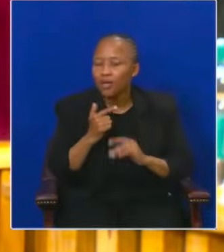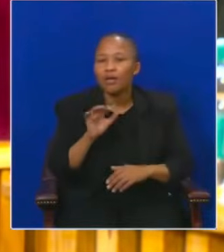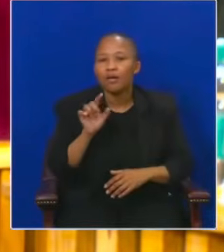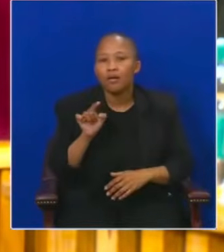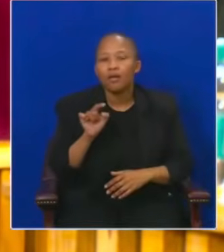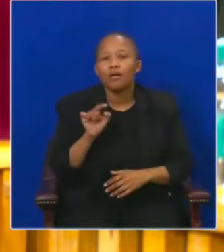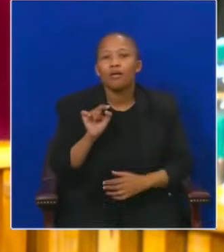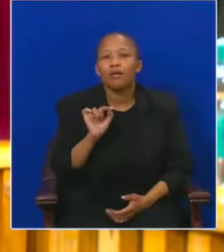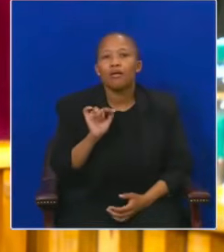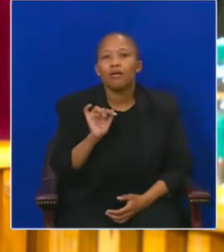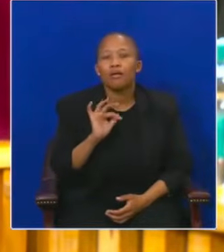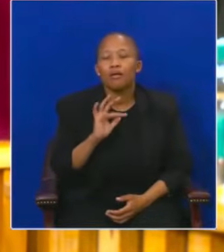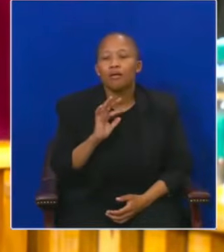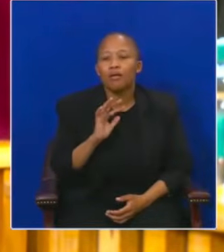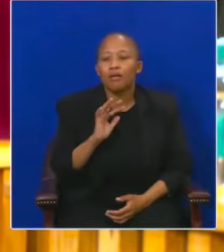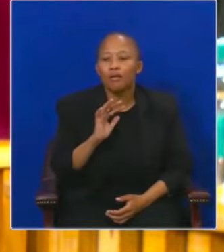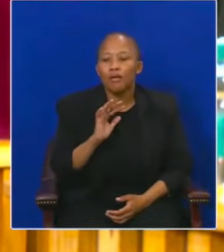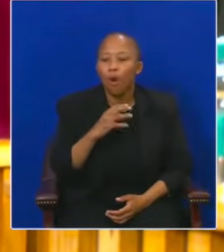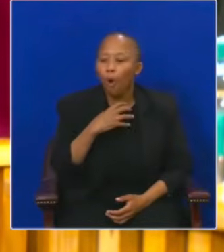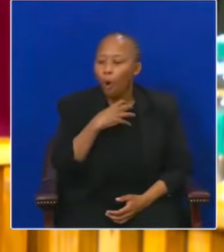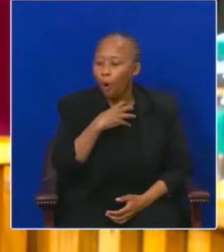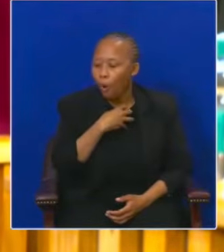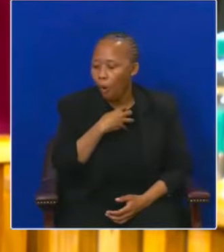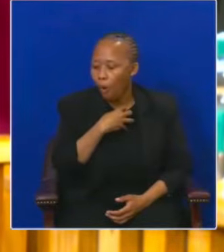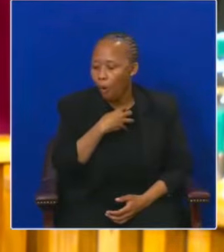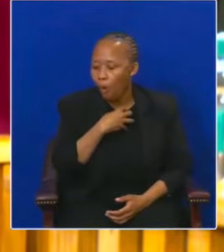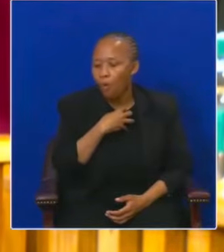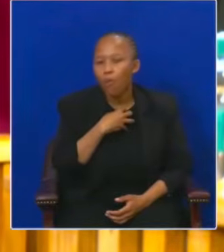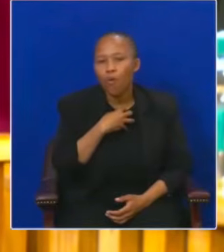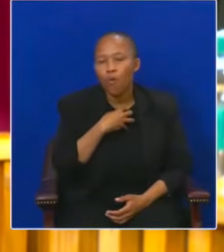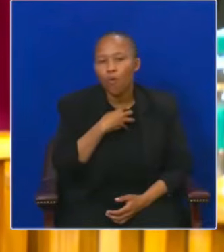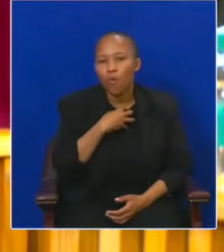at Menlyn Main, Pretoria,